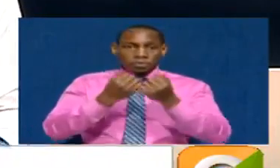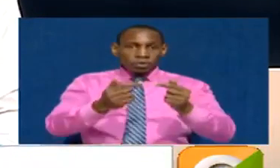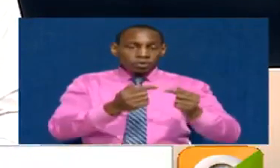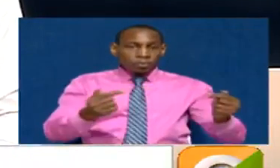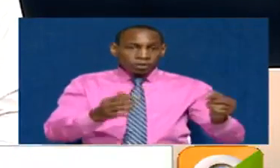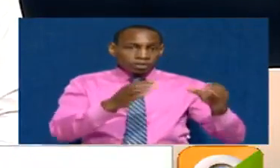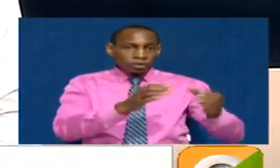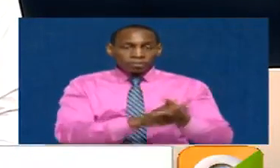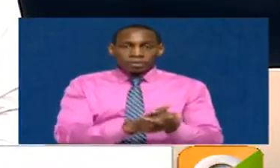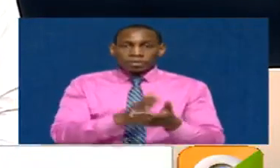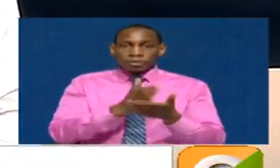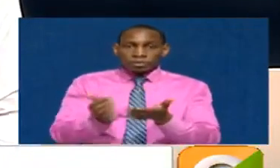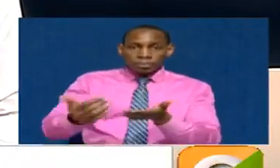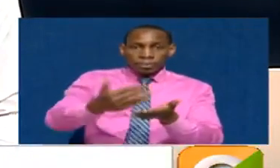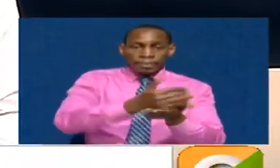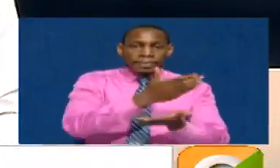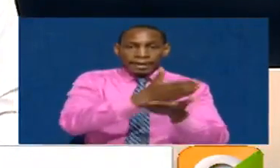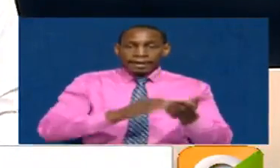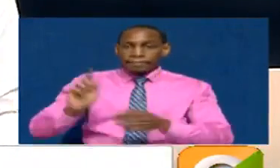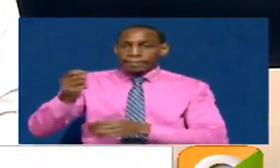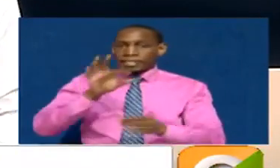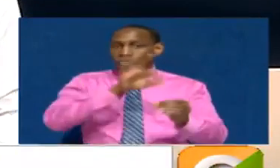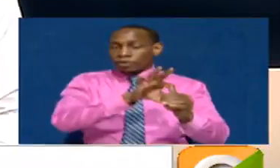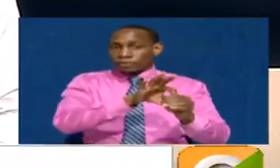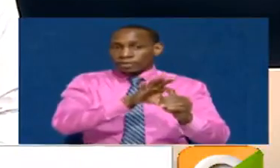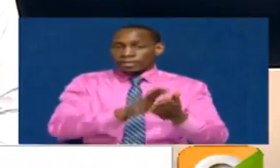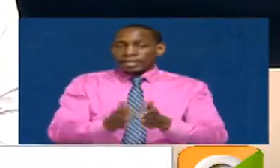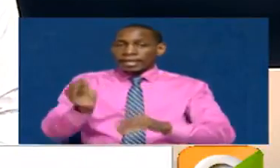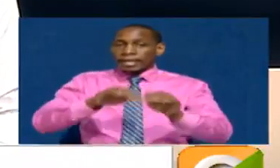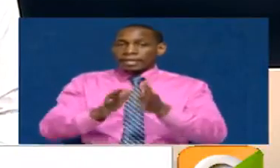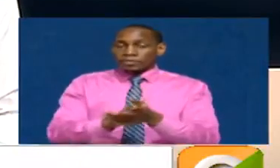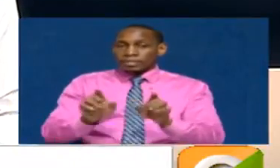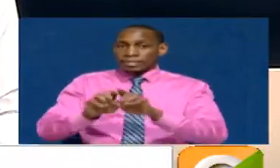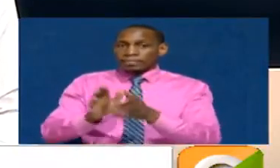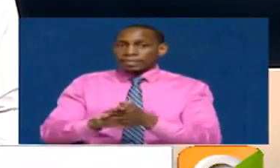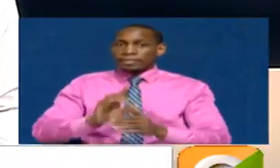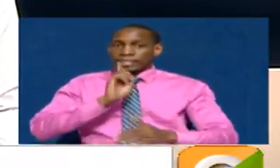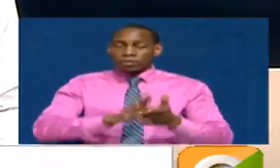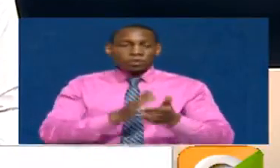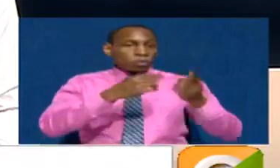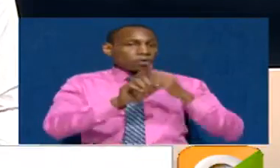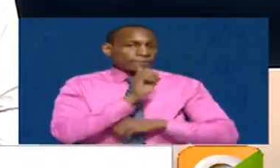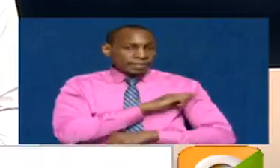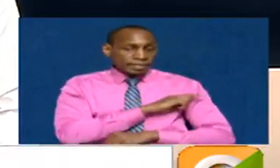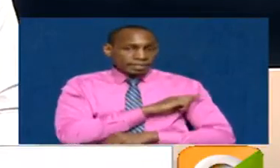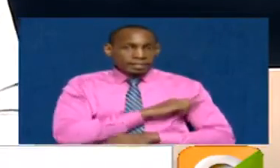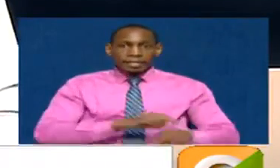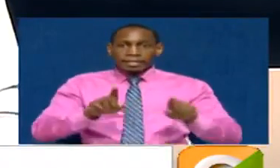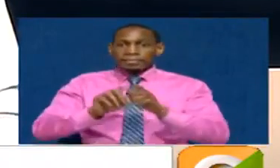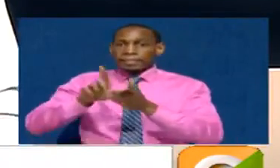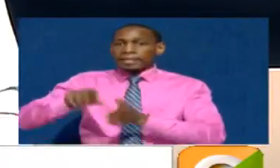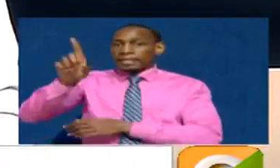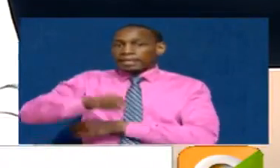opposition coalition that it scooped about half of the presidential vote in an election they even claimed to have won, and which was